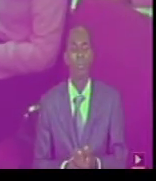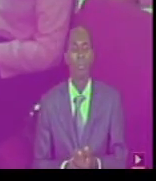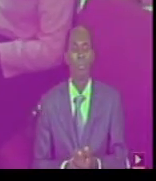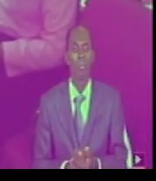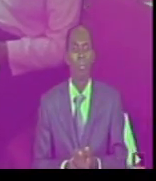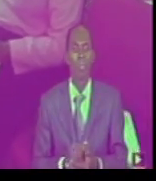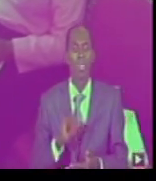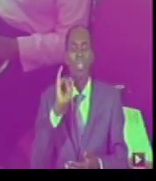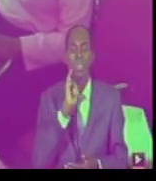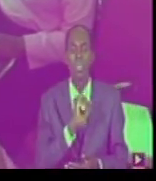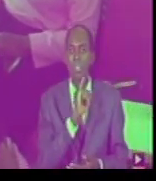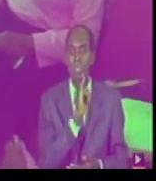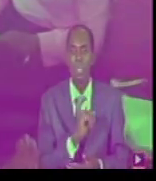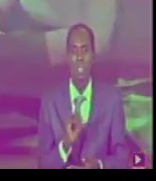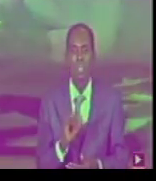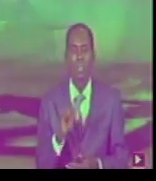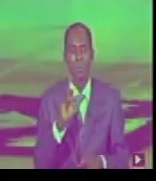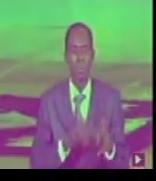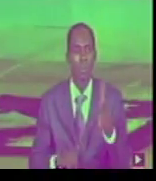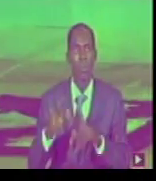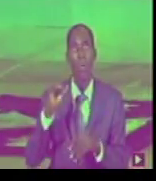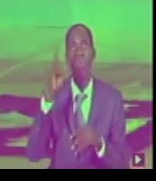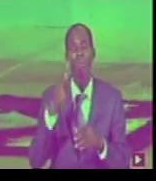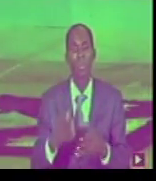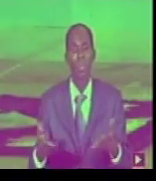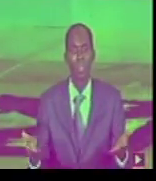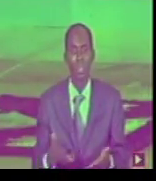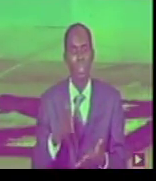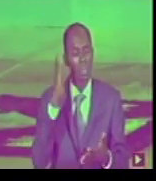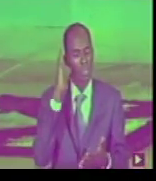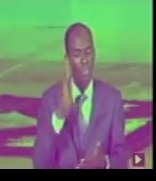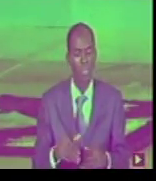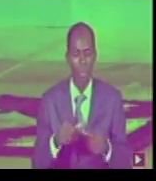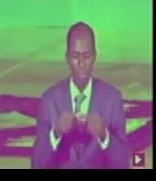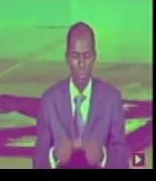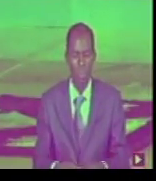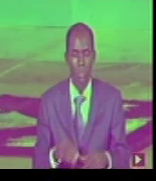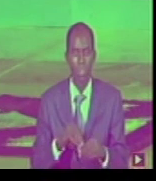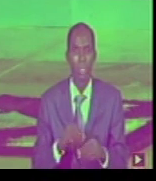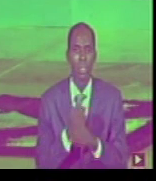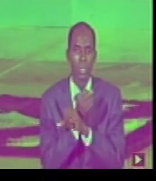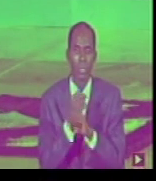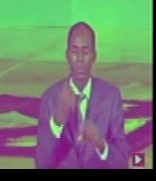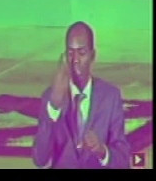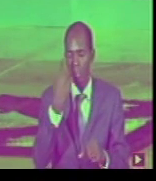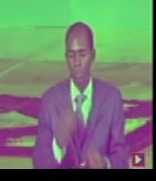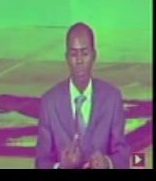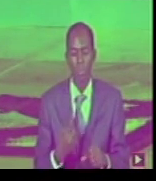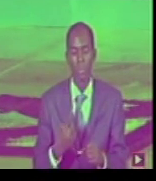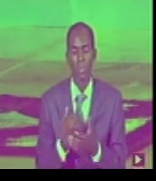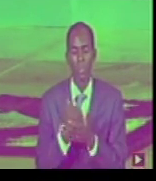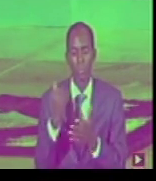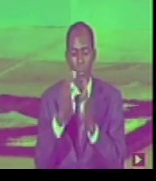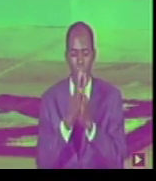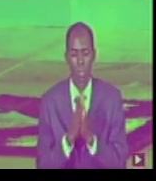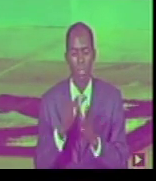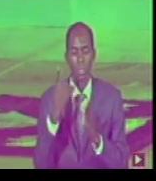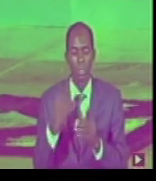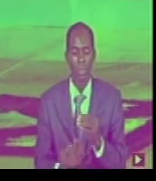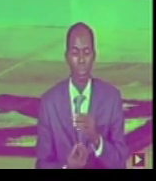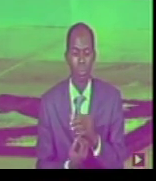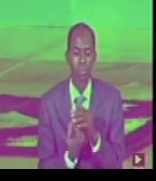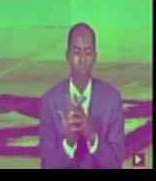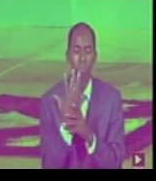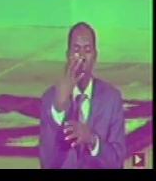the people of God here today, shall dwell in safety alone. The fountain